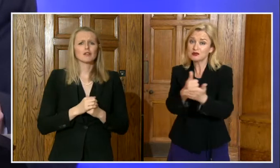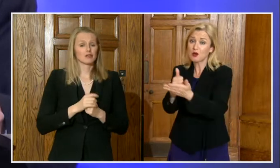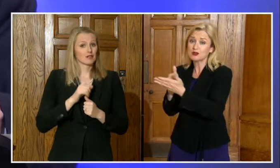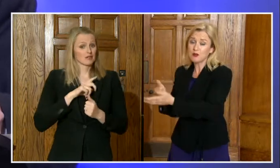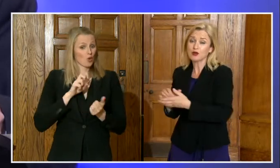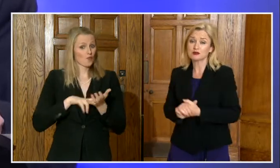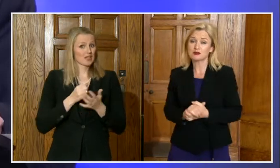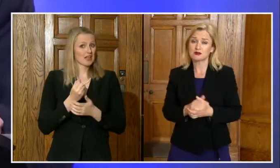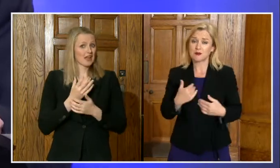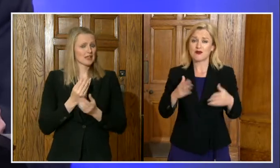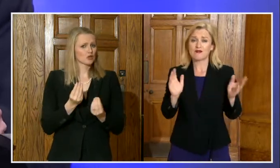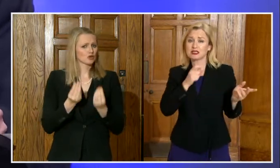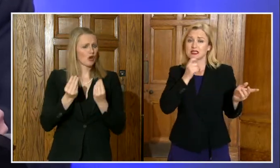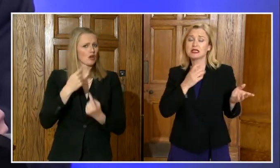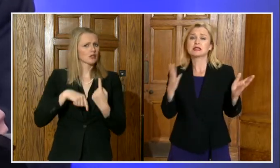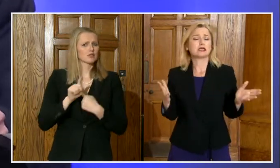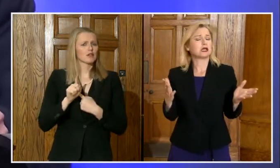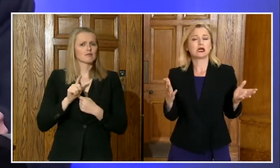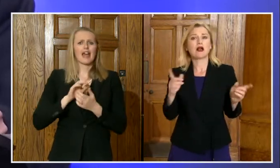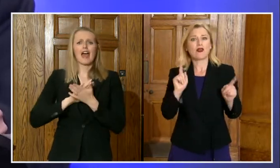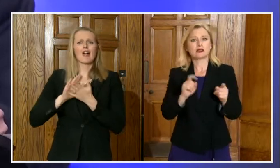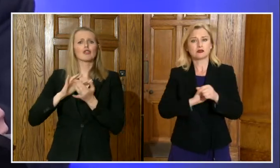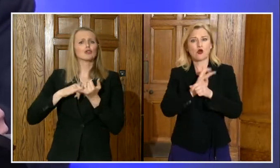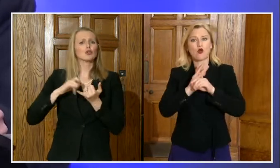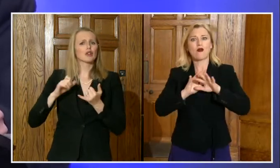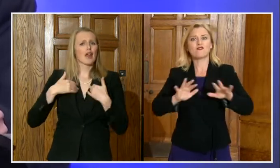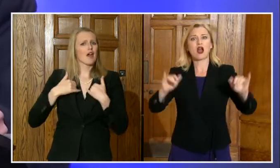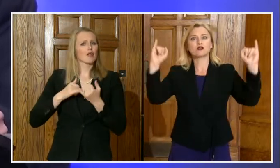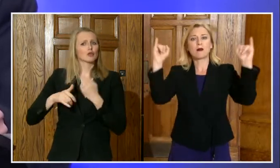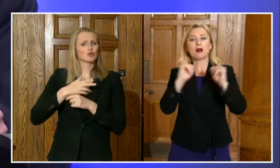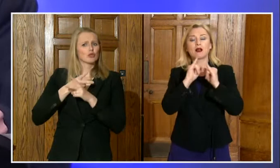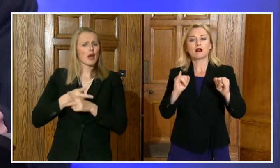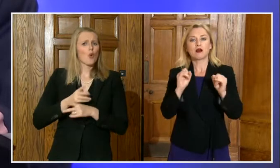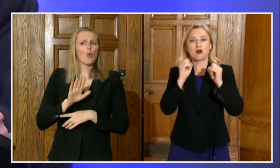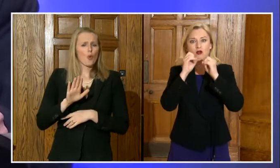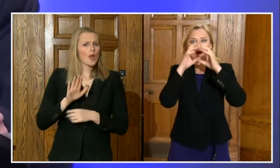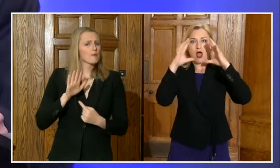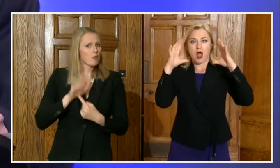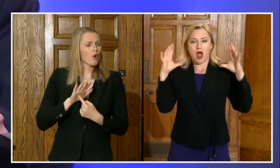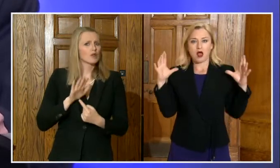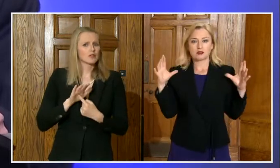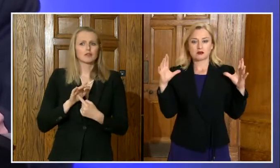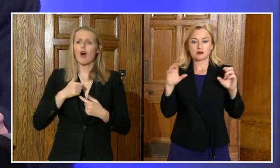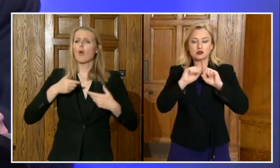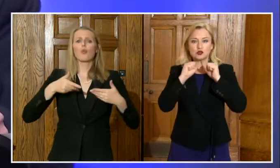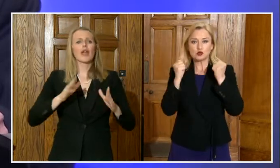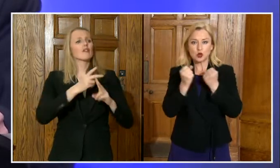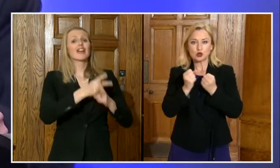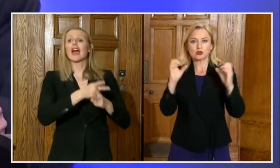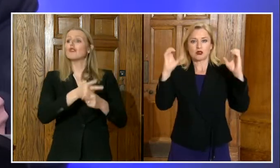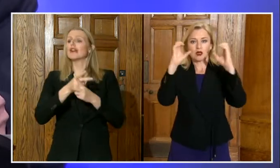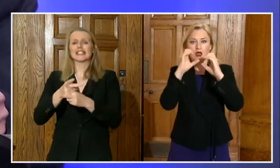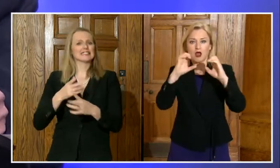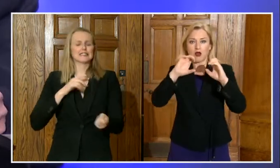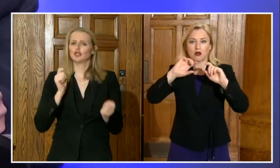importance of social care to our society and the need to take a long, hard look at the current model of care. But